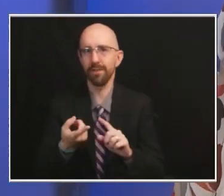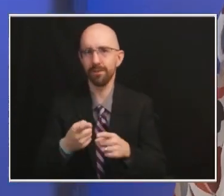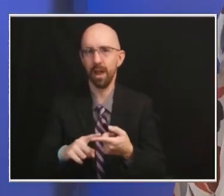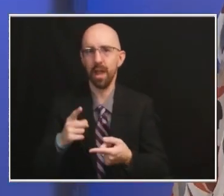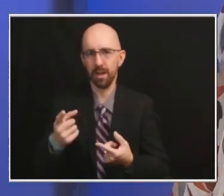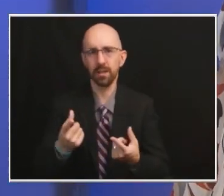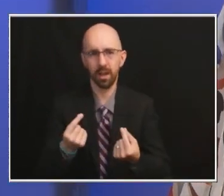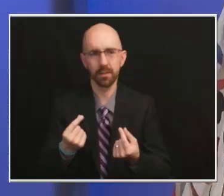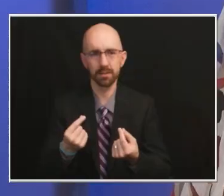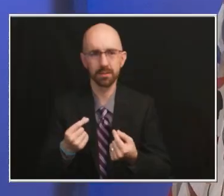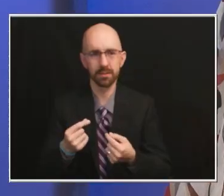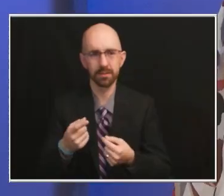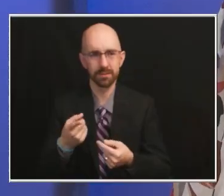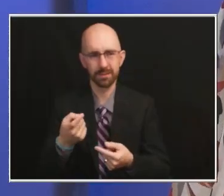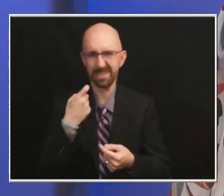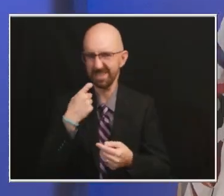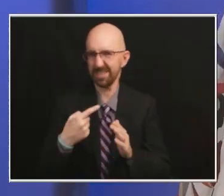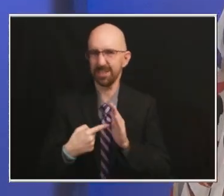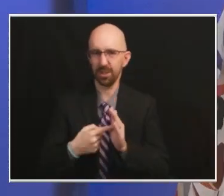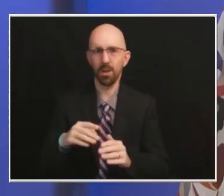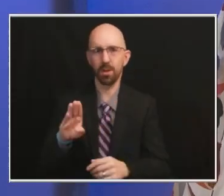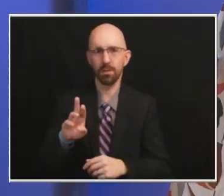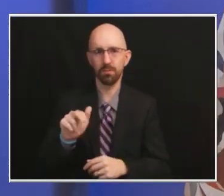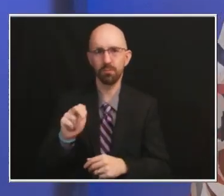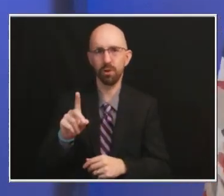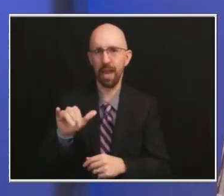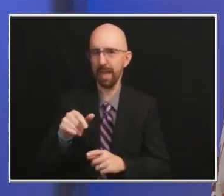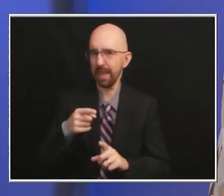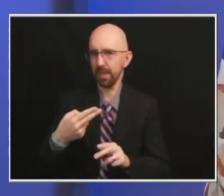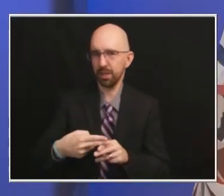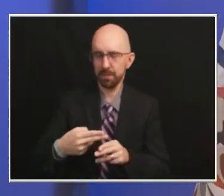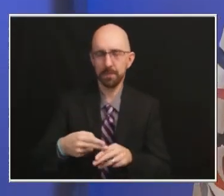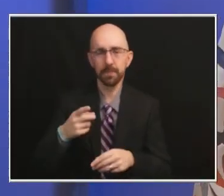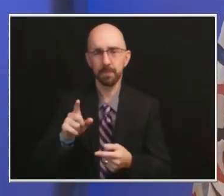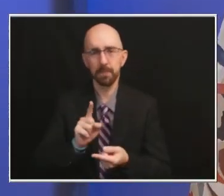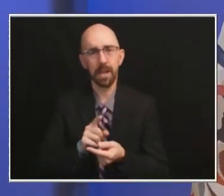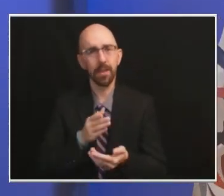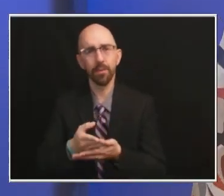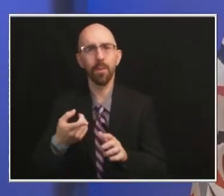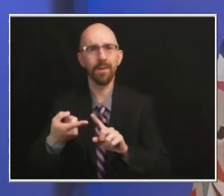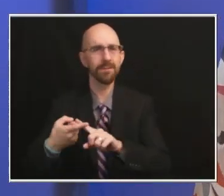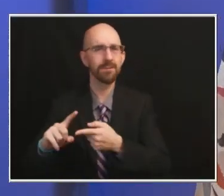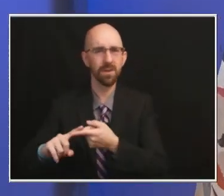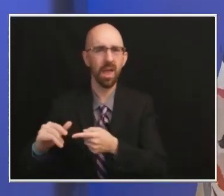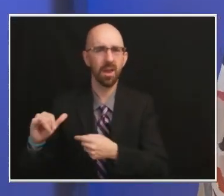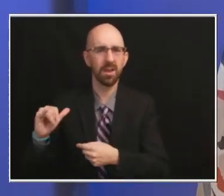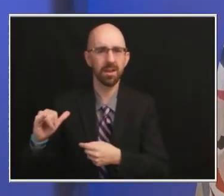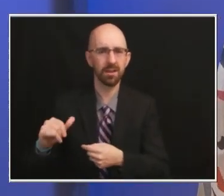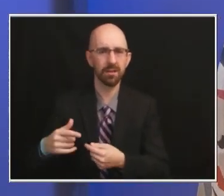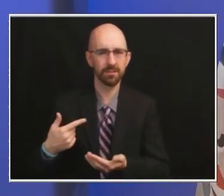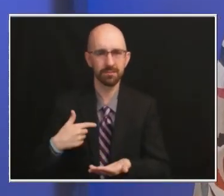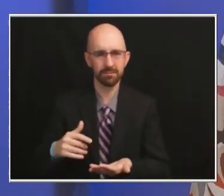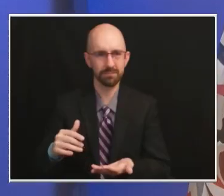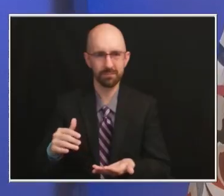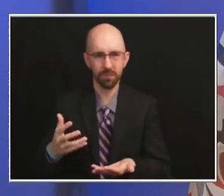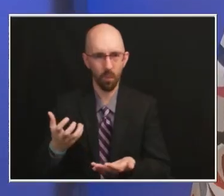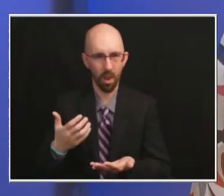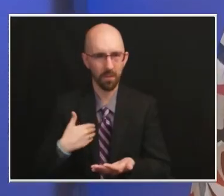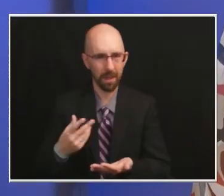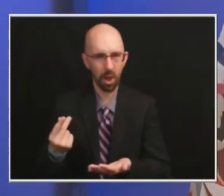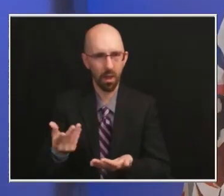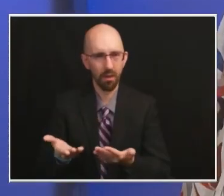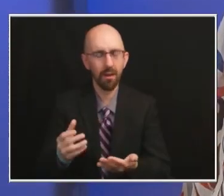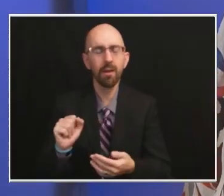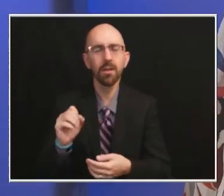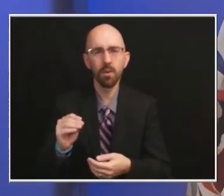was shown Brandy, and she and I met through a mutual friend who wanted like my dog. And so she's the one who